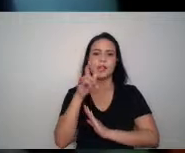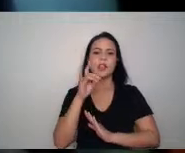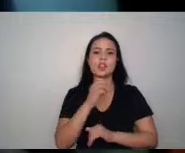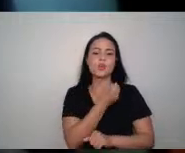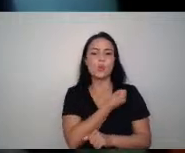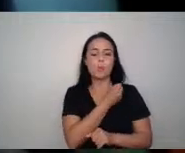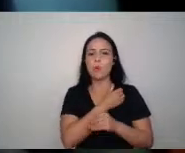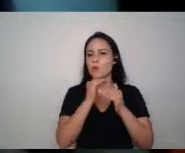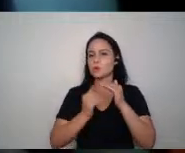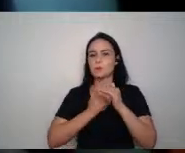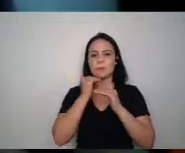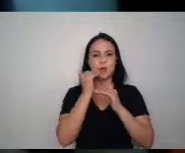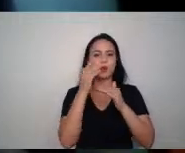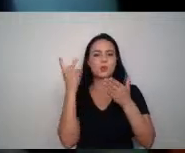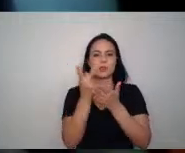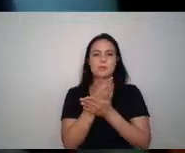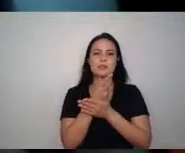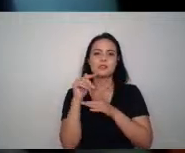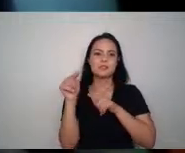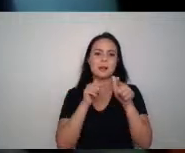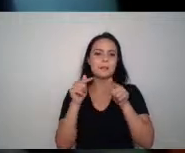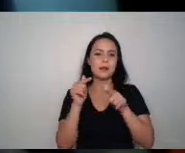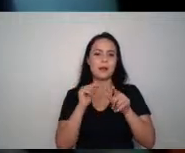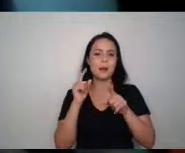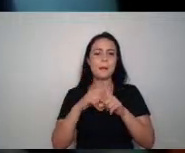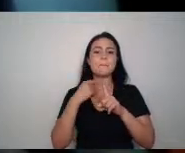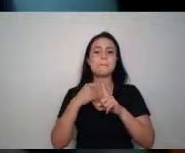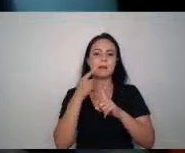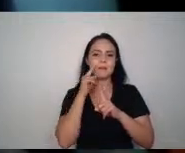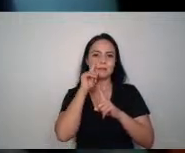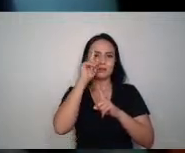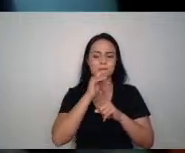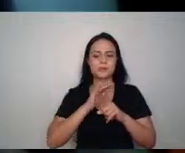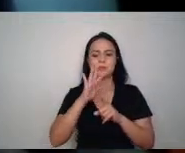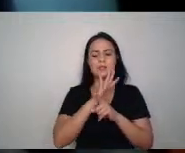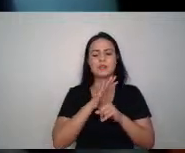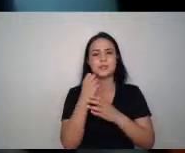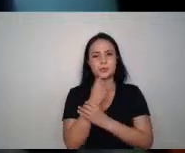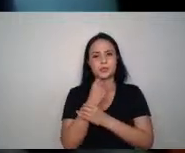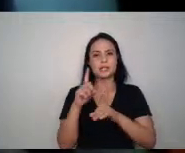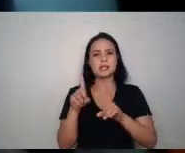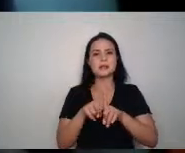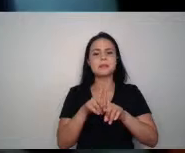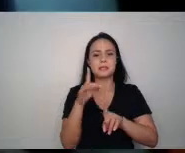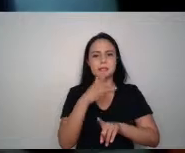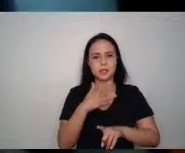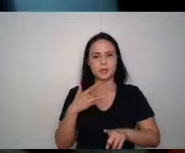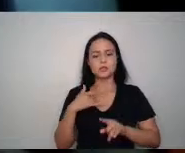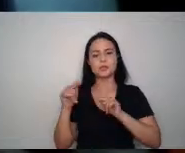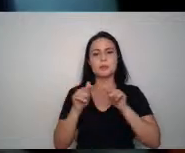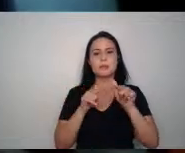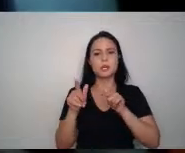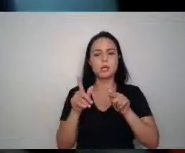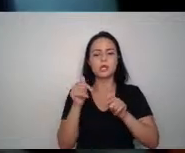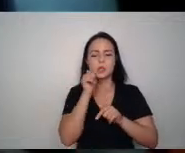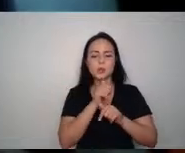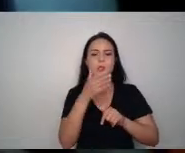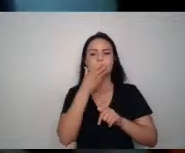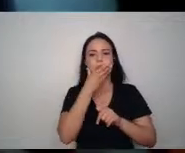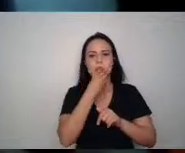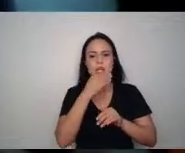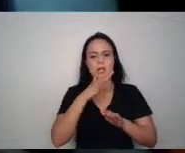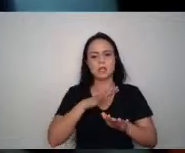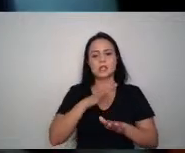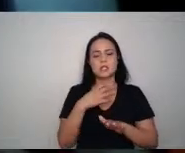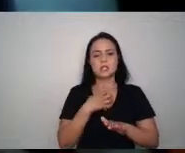might cause a much higher number of workers or labor accidents, and